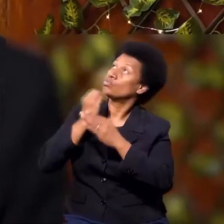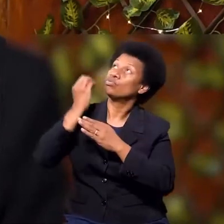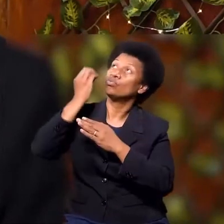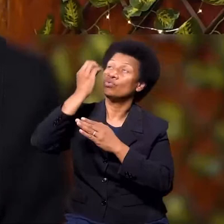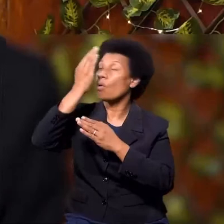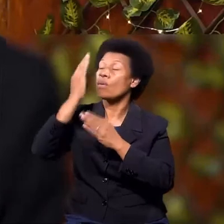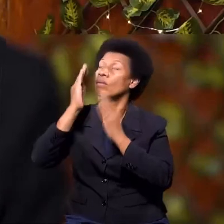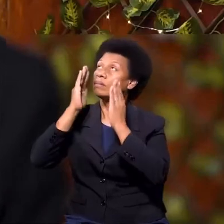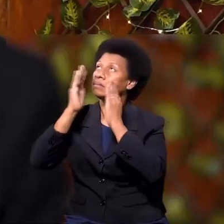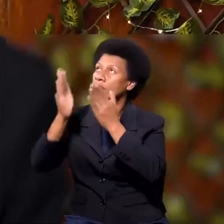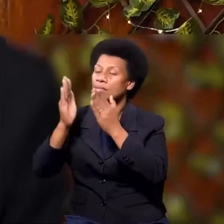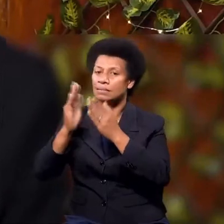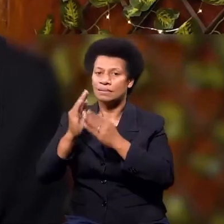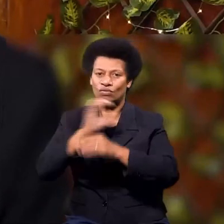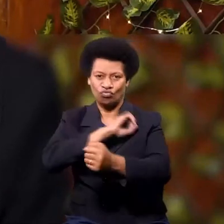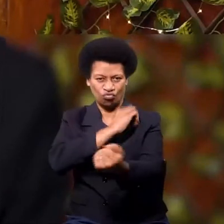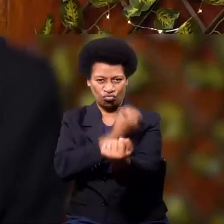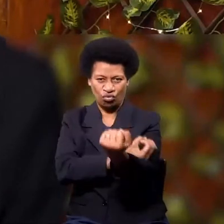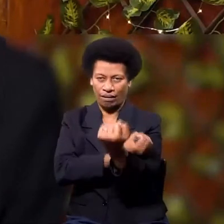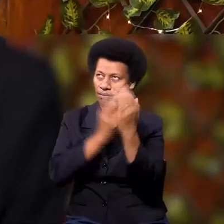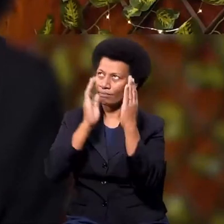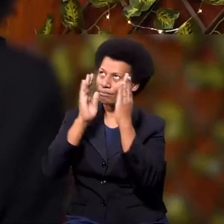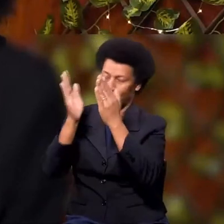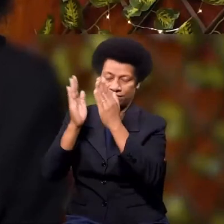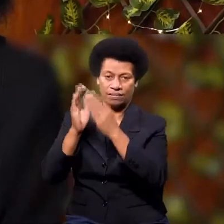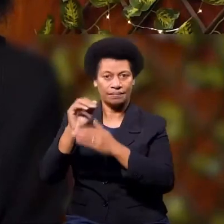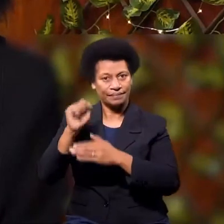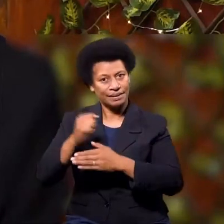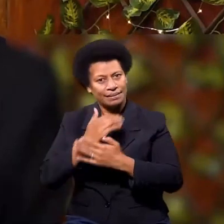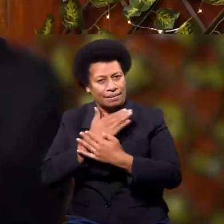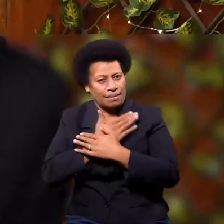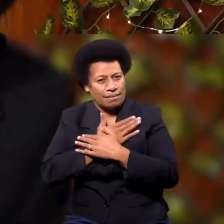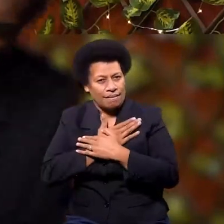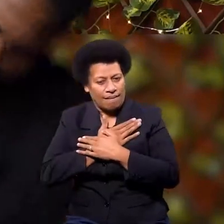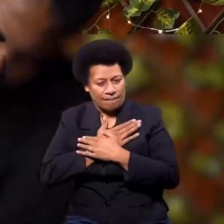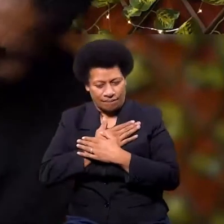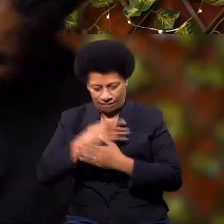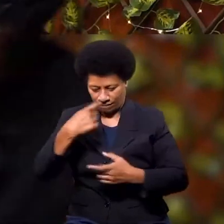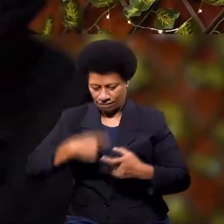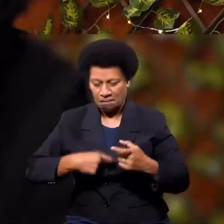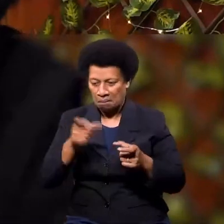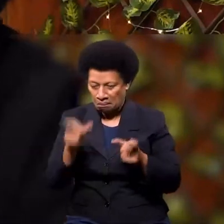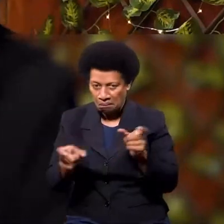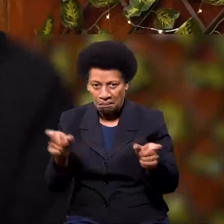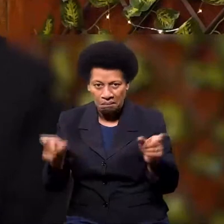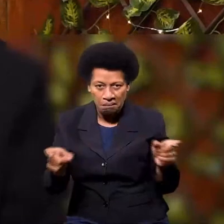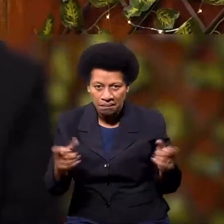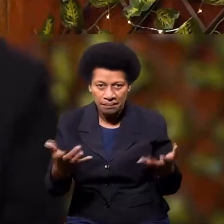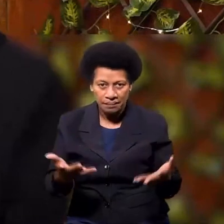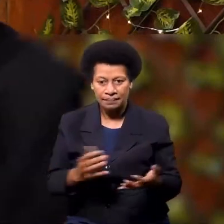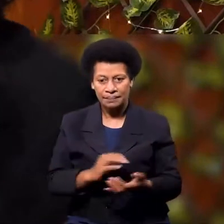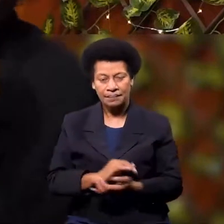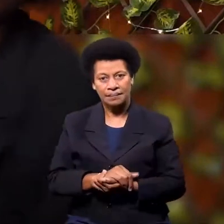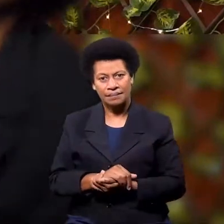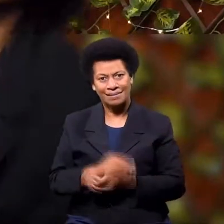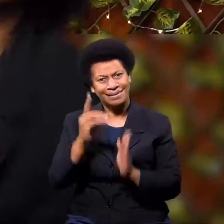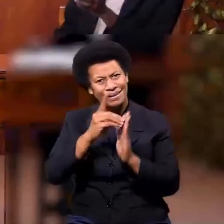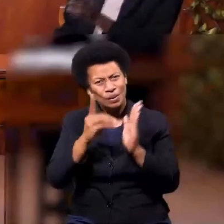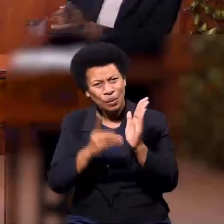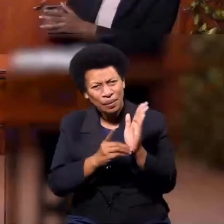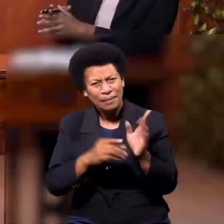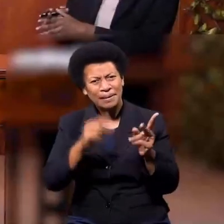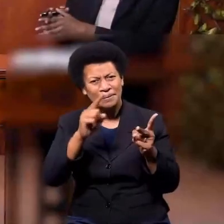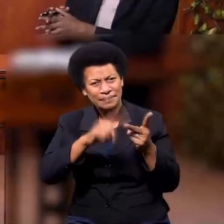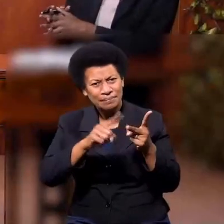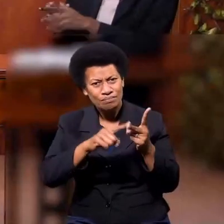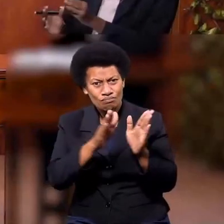soul, and with all your strength. Yes, love. Now, Taltala, you know, we talk about the book of Deuteronomy and